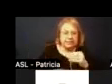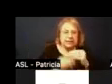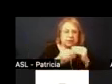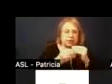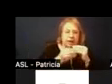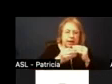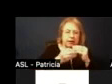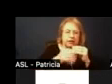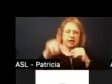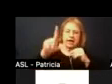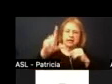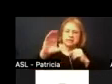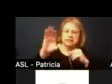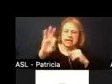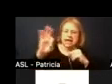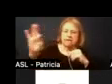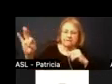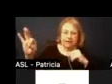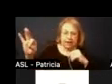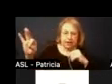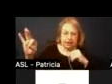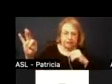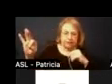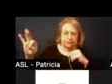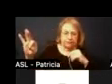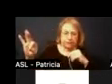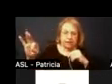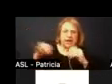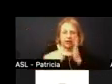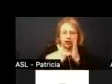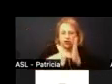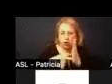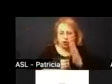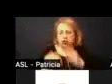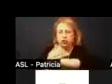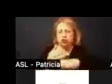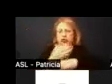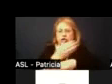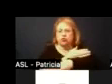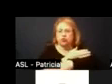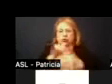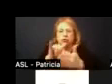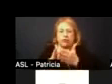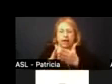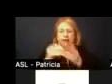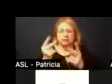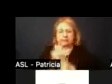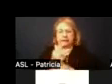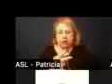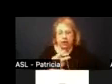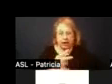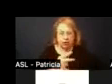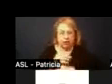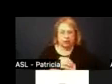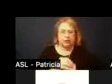for our district as part of the overall lcff formula so this shows you again the growth in that calculation and we're embedding those in the